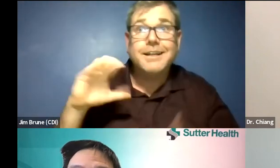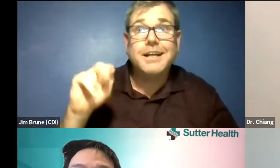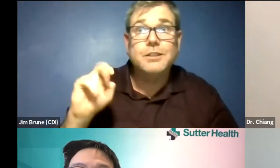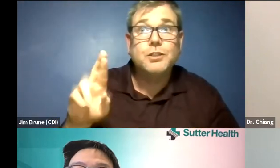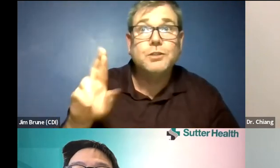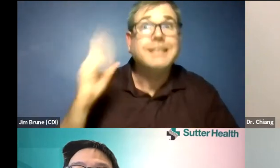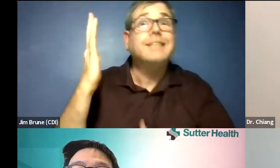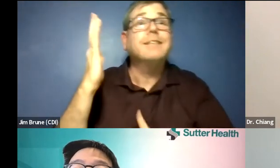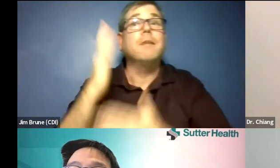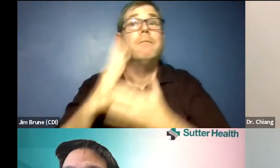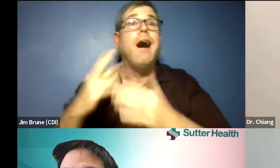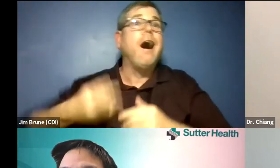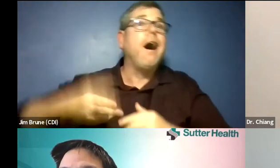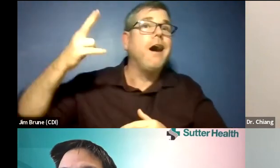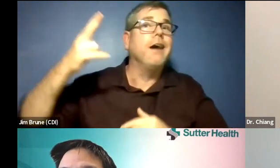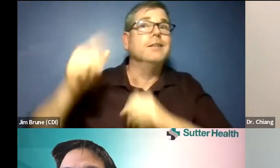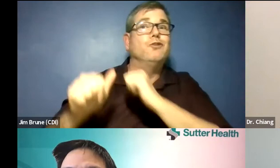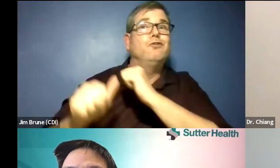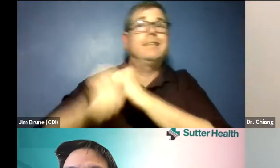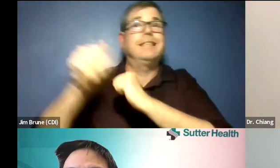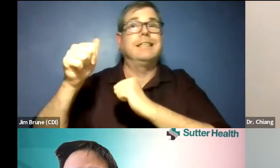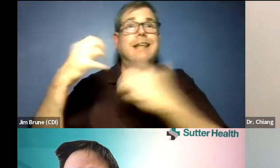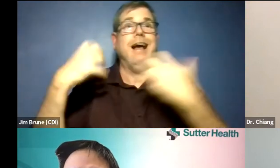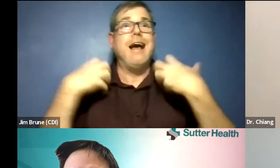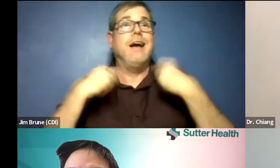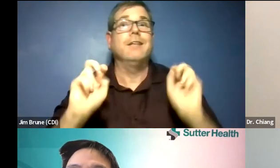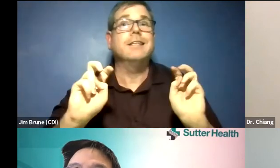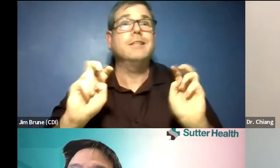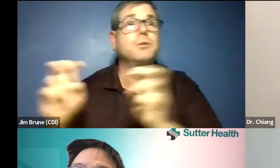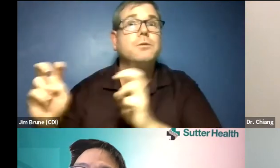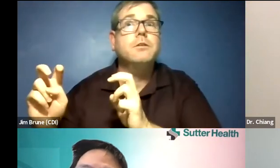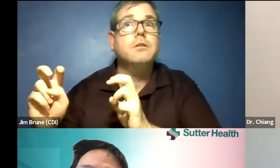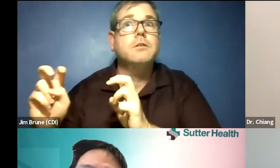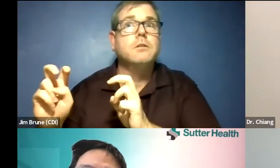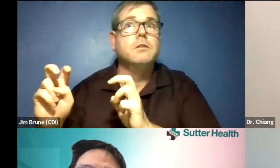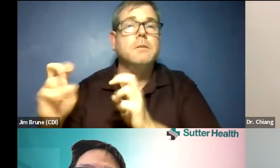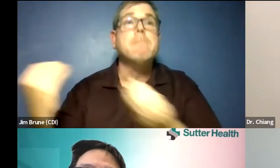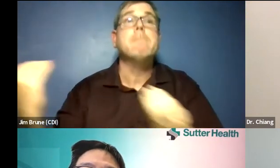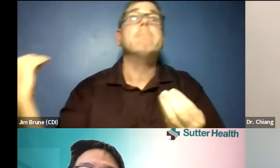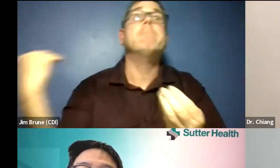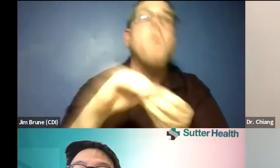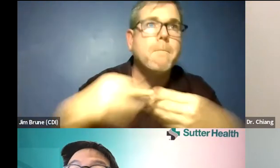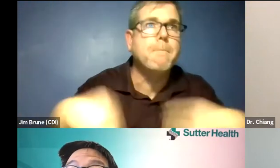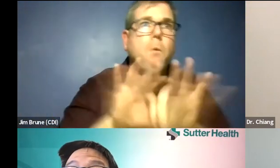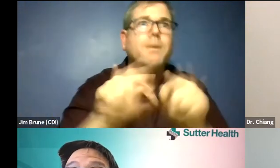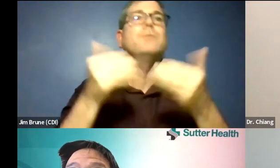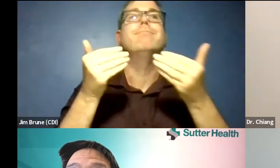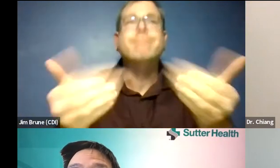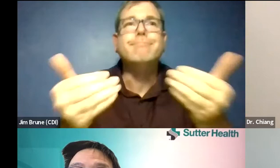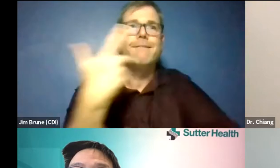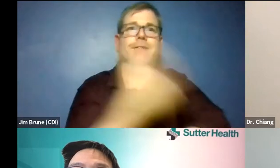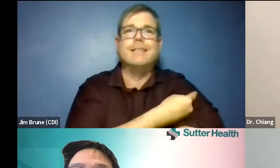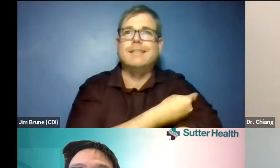conditions, it is more important for you to get the vaccine simply because you are probably at higher